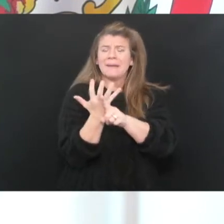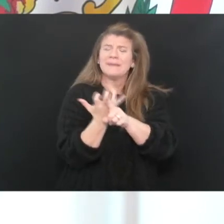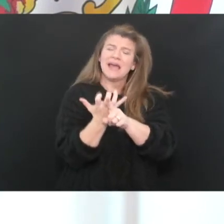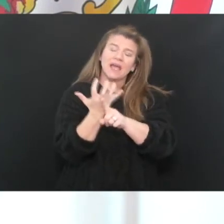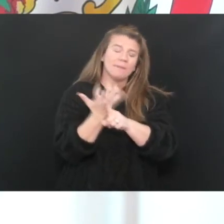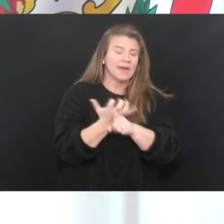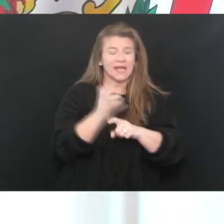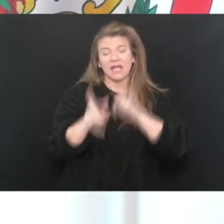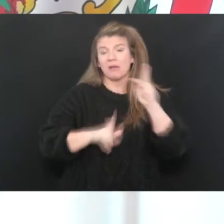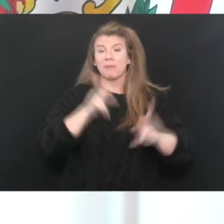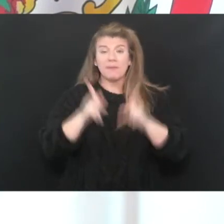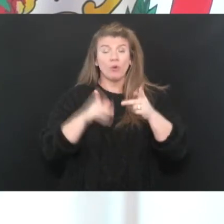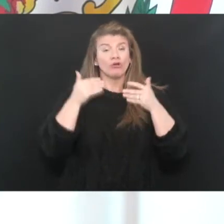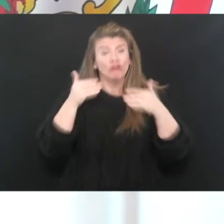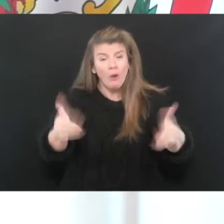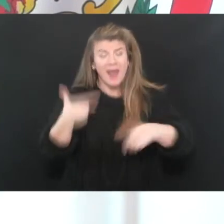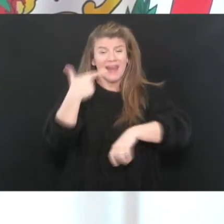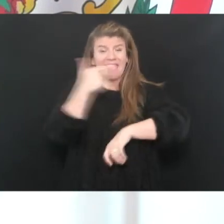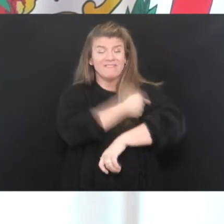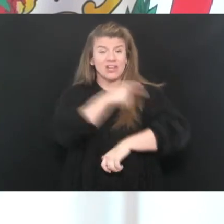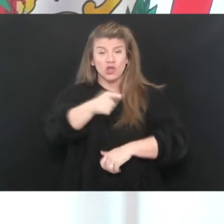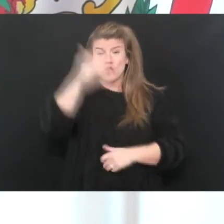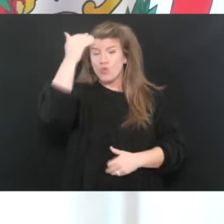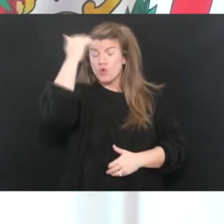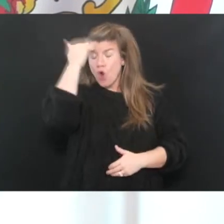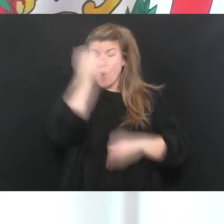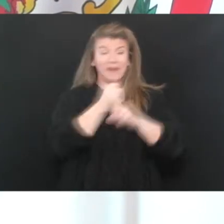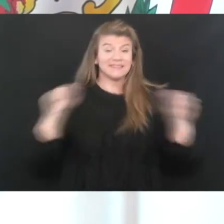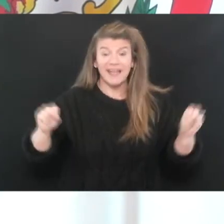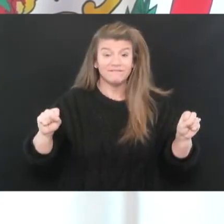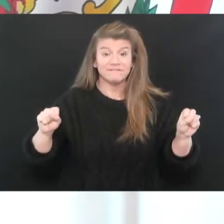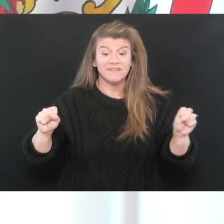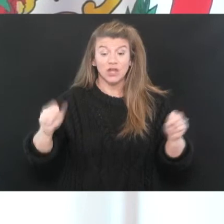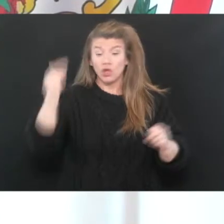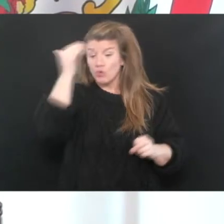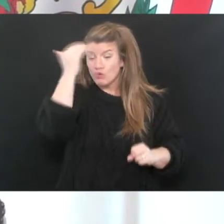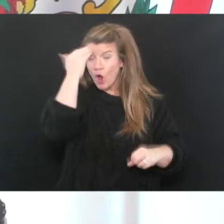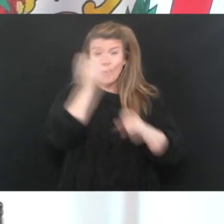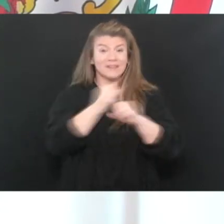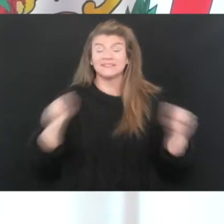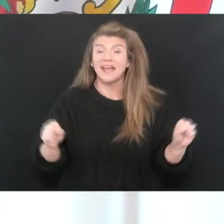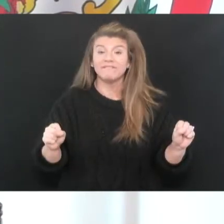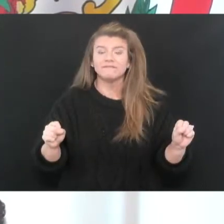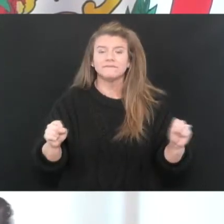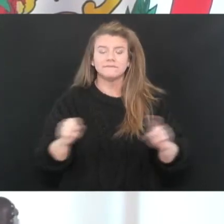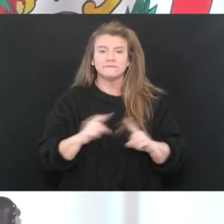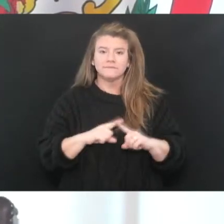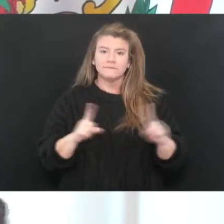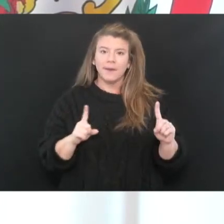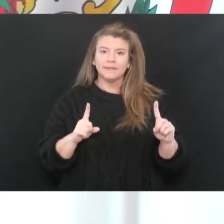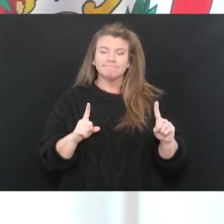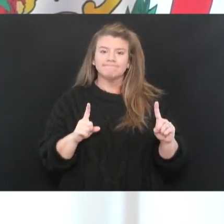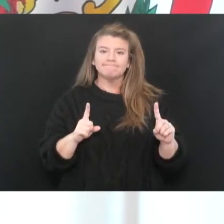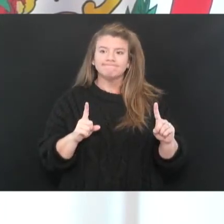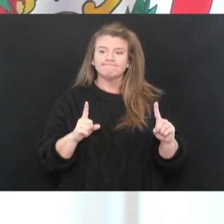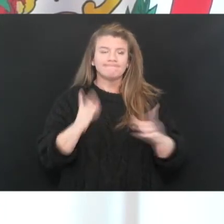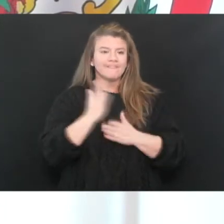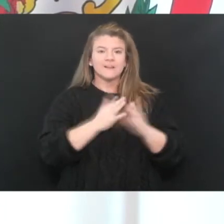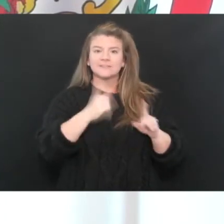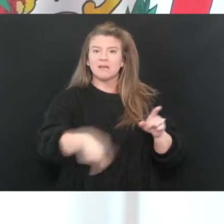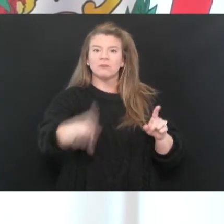you know is as safe could ever possibly be. And yet, there are those that